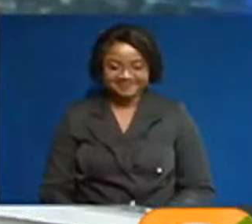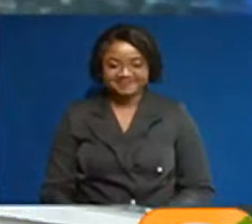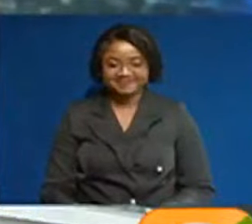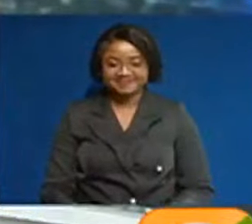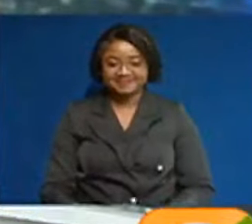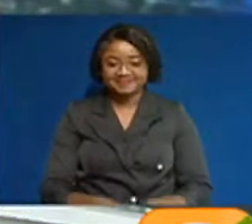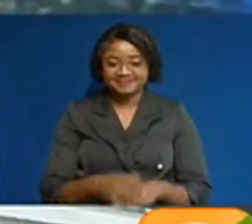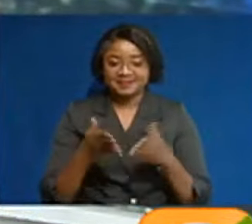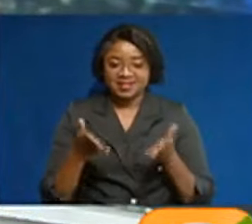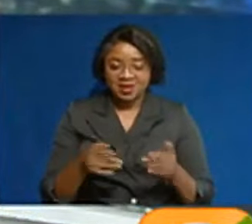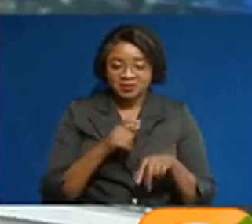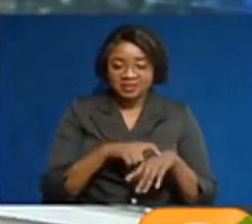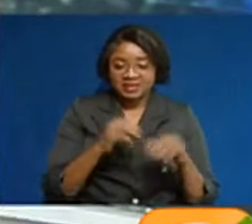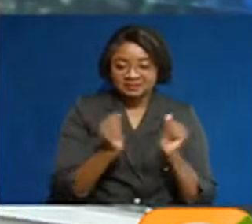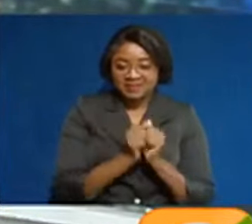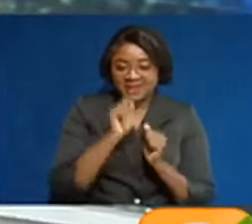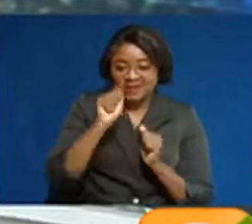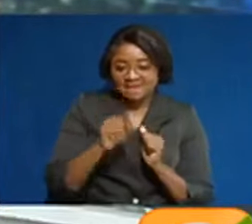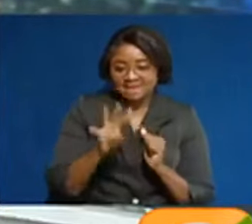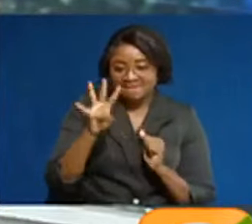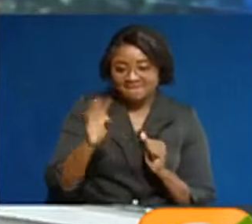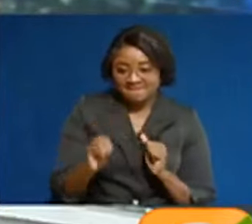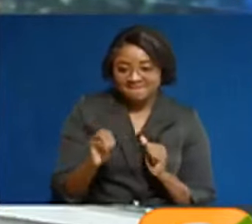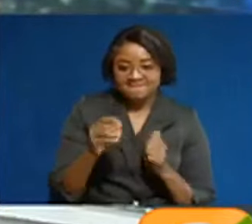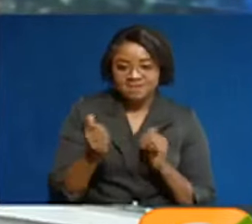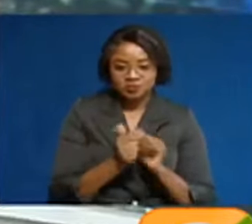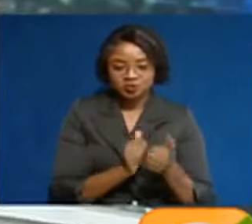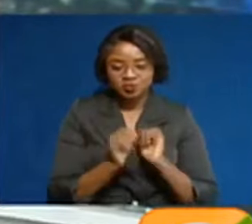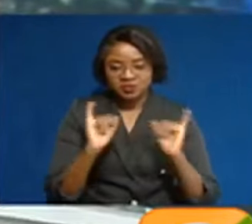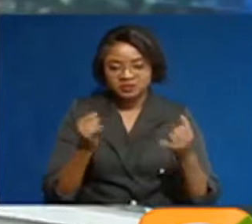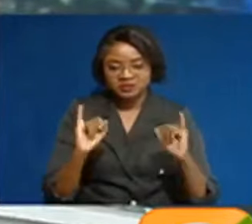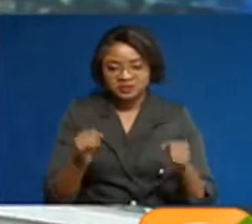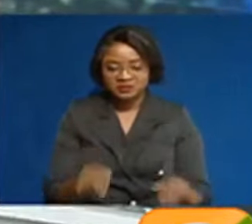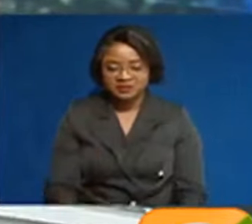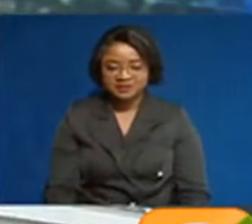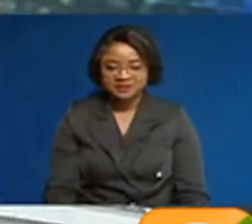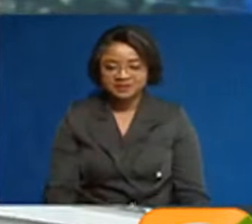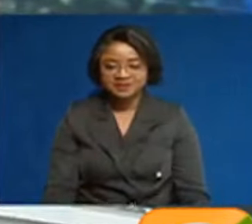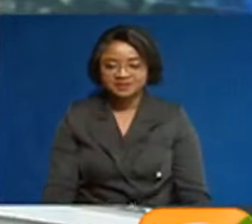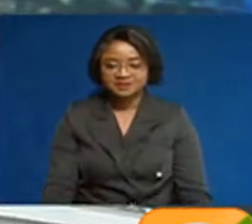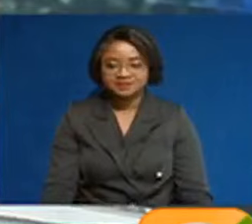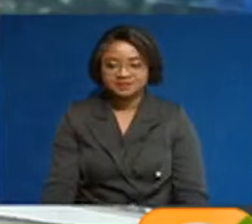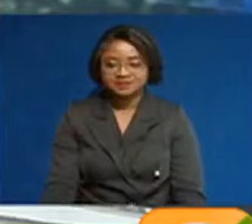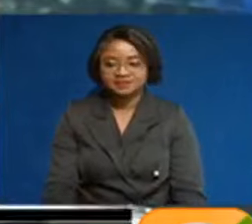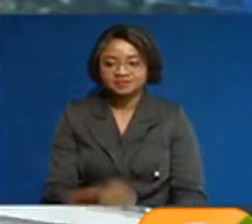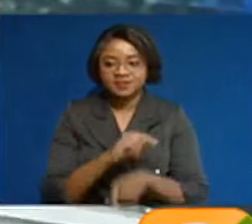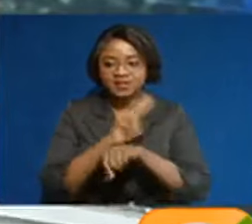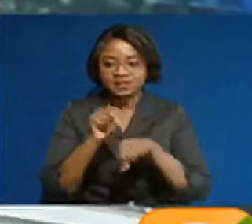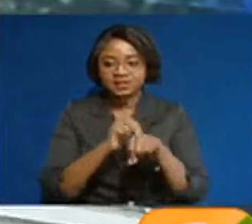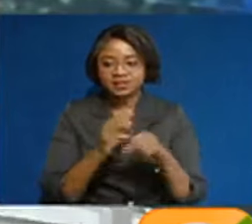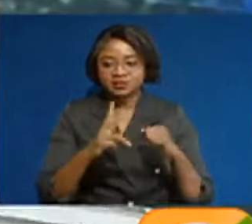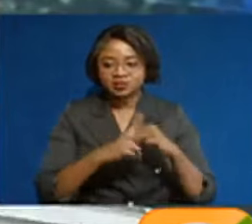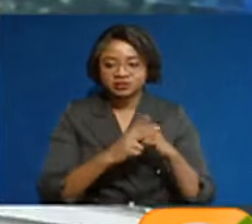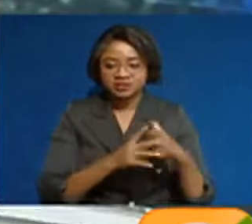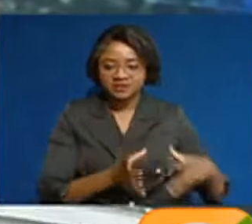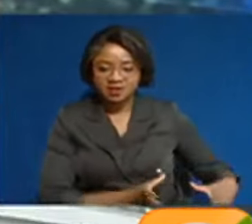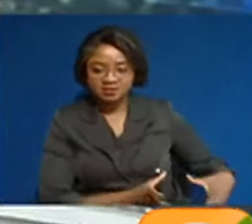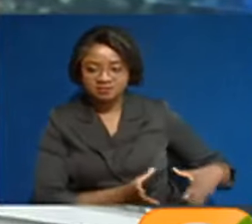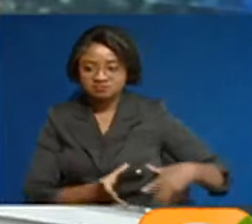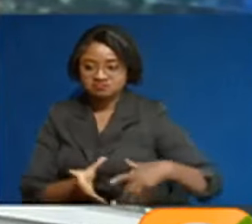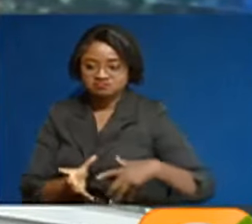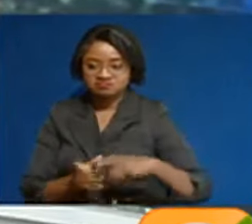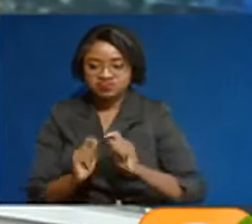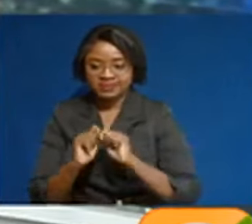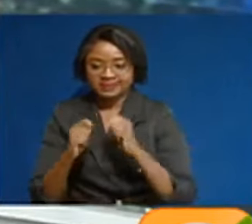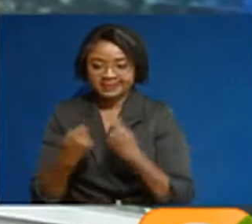40 minutes past the hour, it's time to talk sports. And the National Sevens rugby team, Shujaas, has